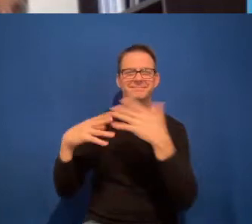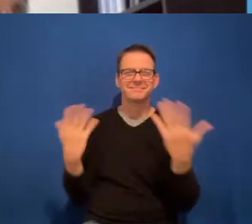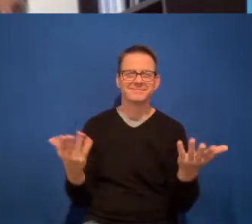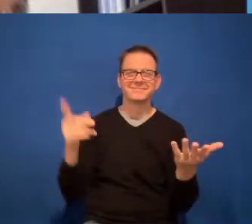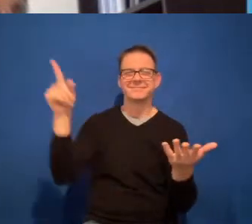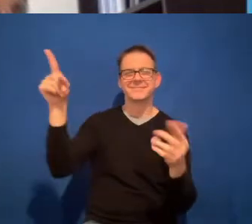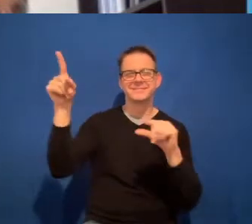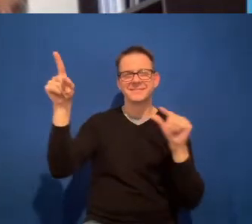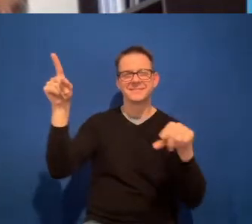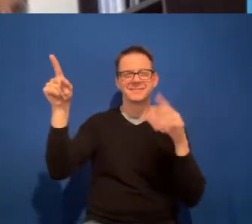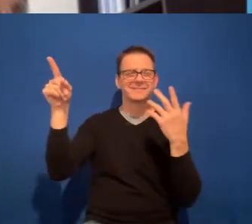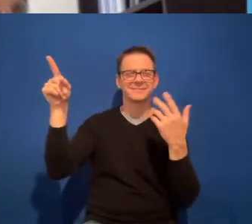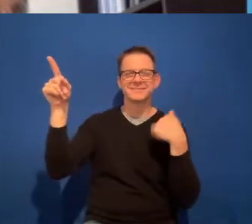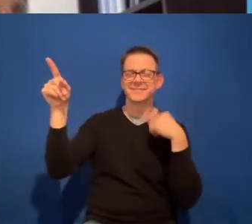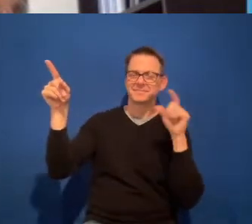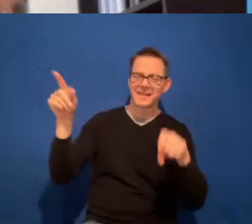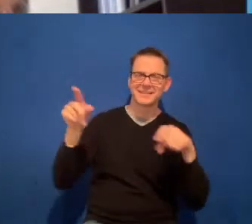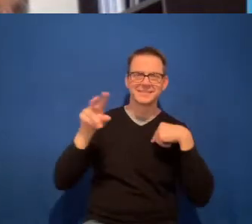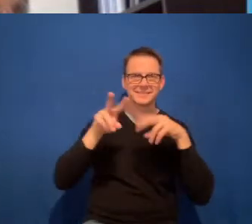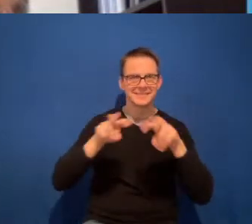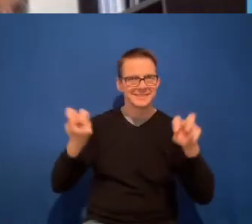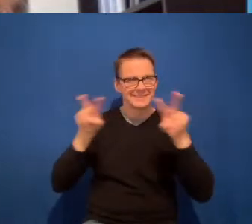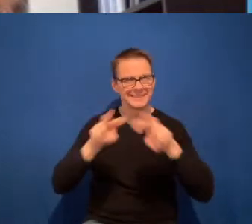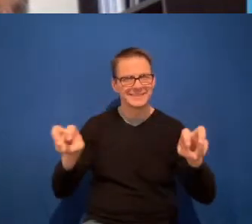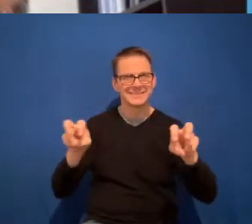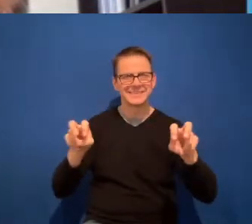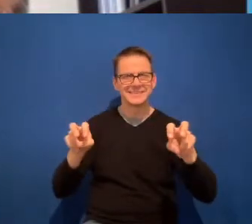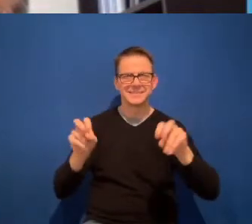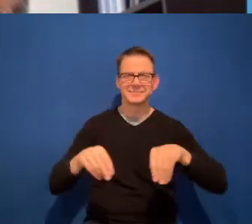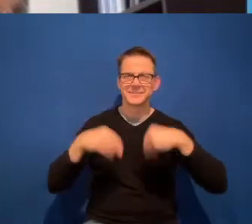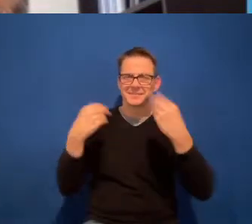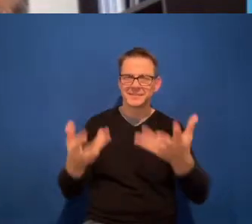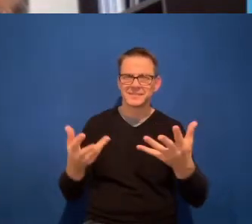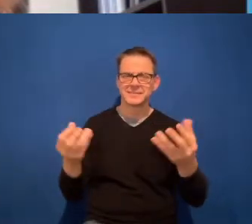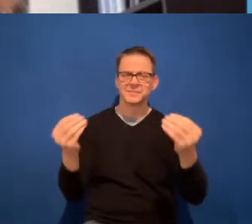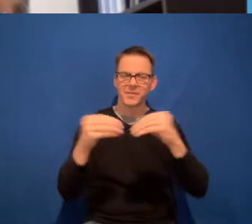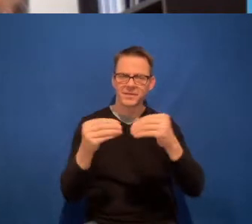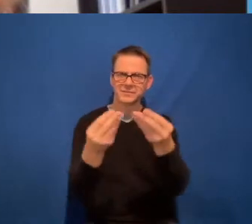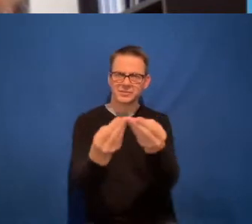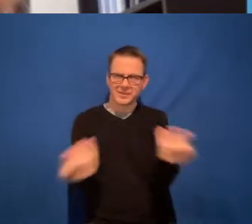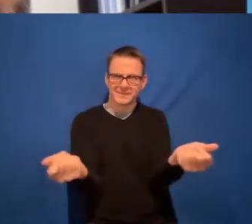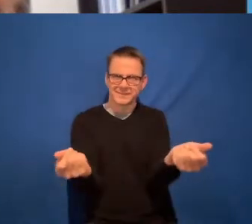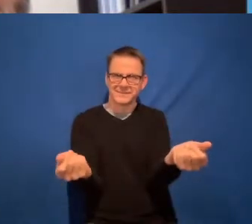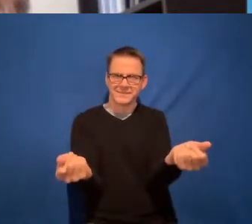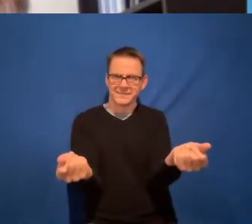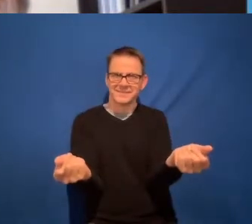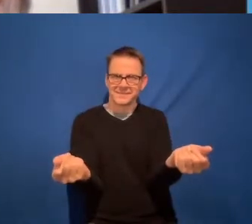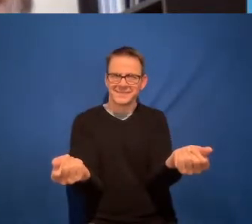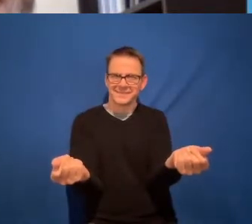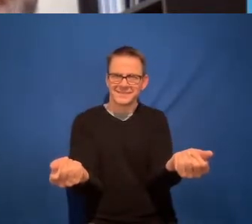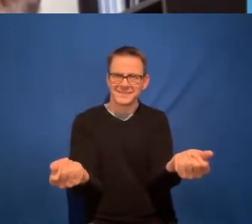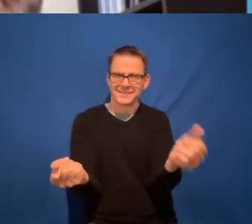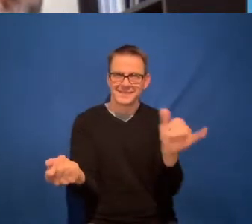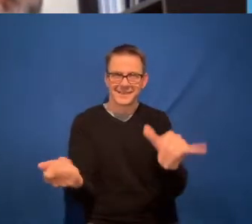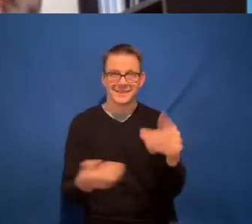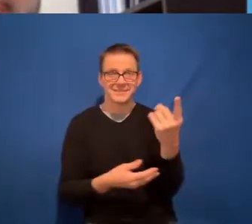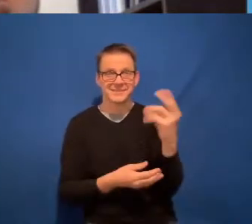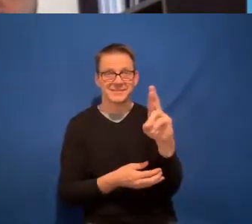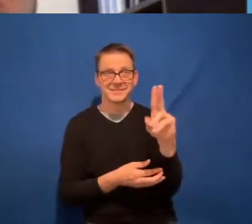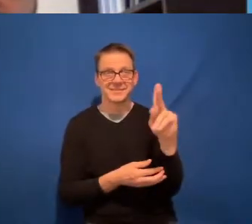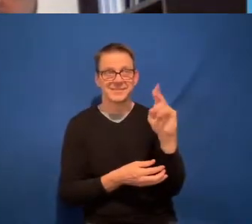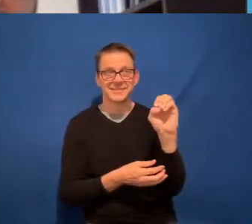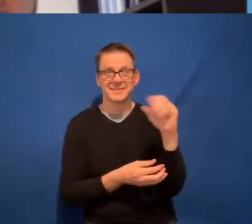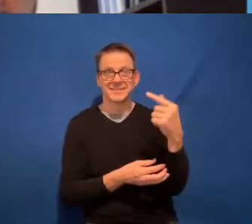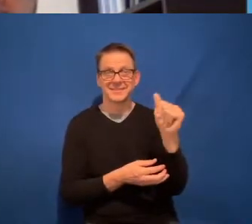it is that we can provide some of those solutions, as Dr. Keegan was talking about, that